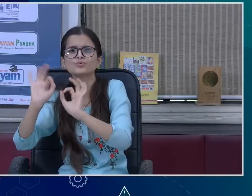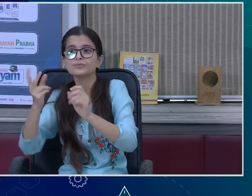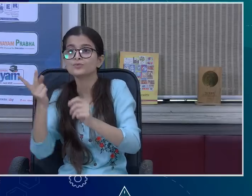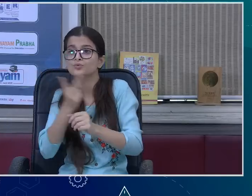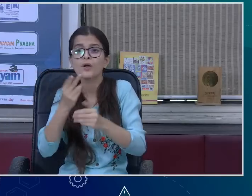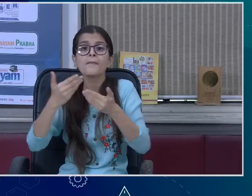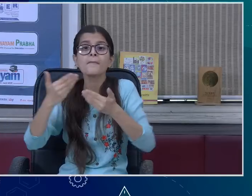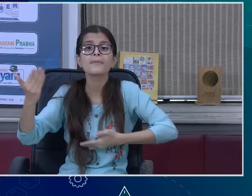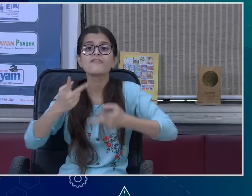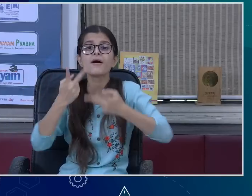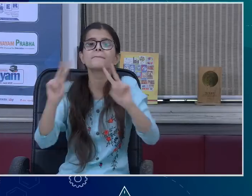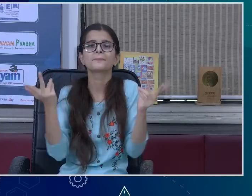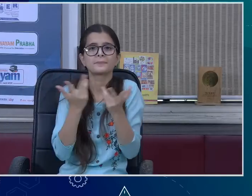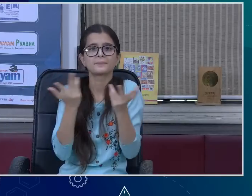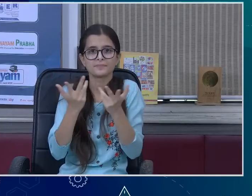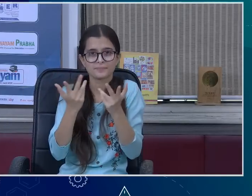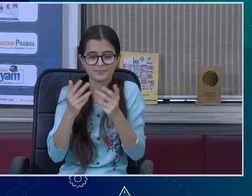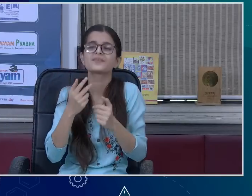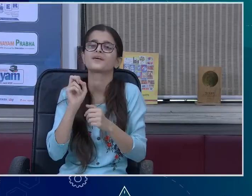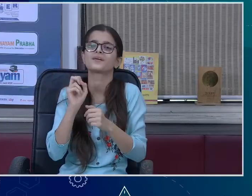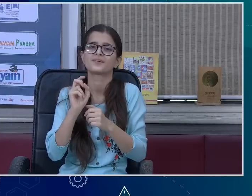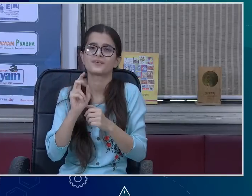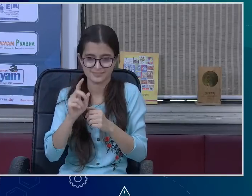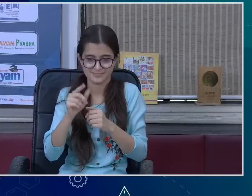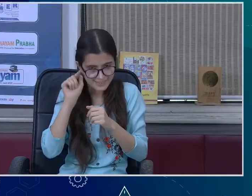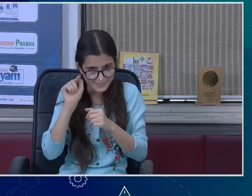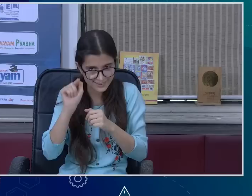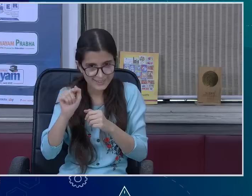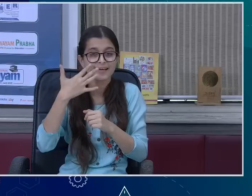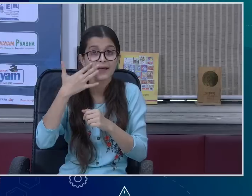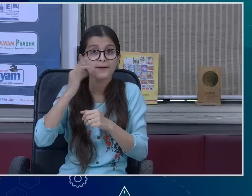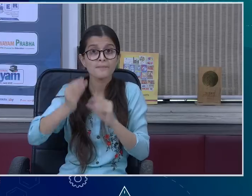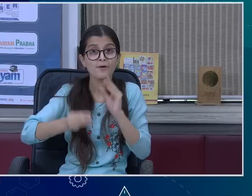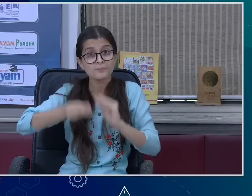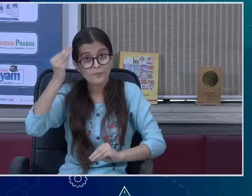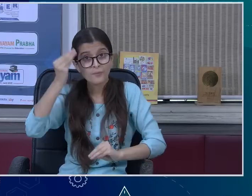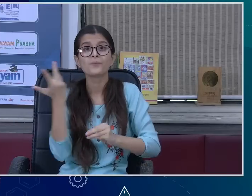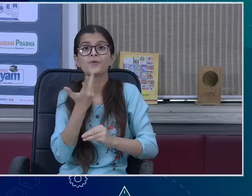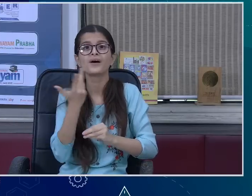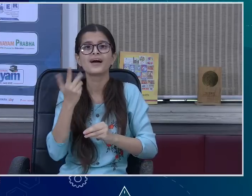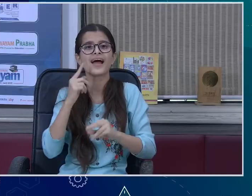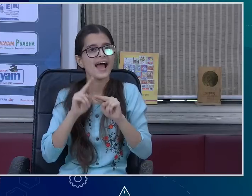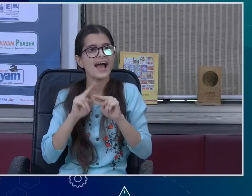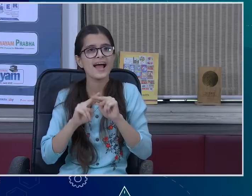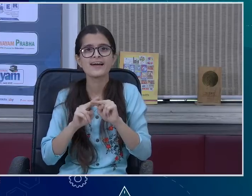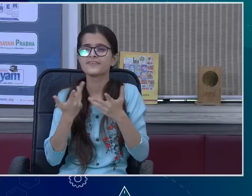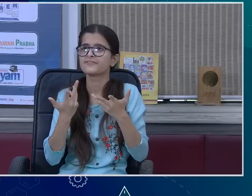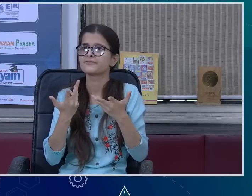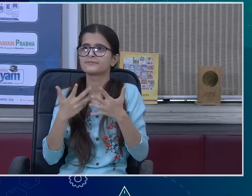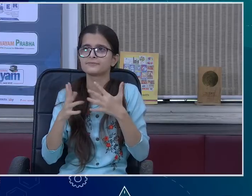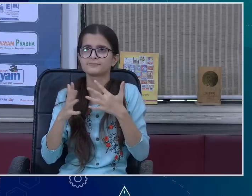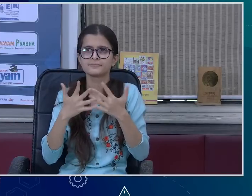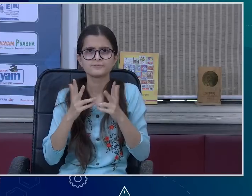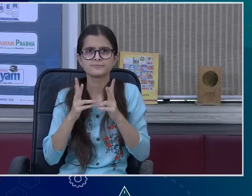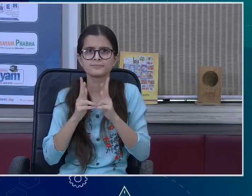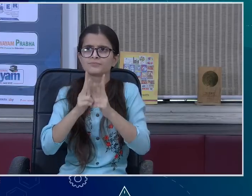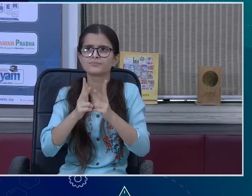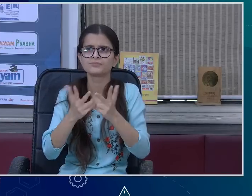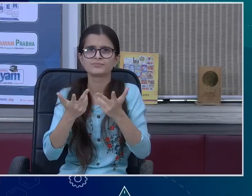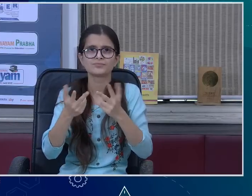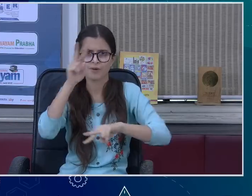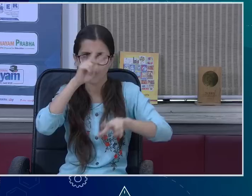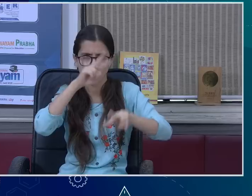Okay, thank you very much. See, that is very important. When it comes to some of the symptoms or whatever the